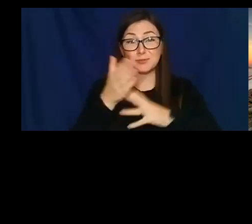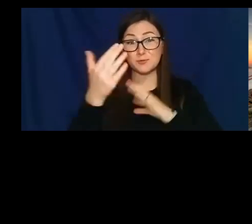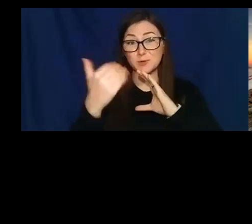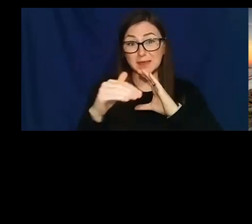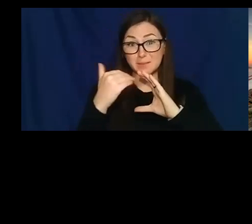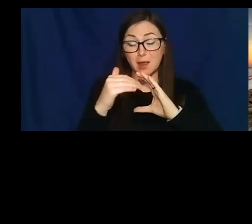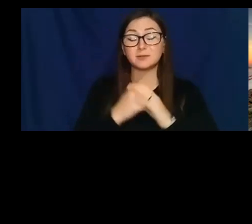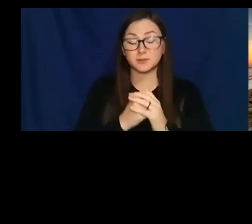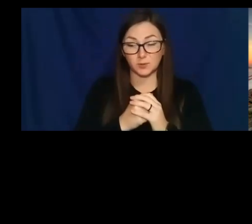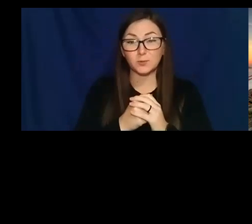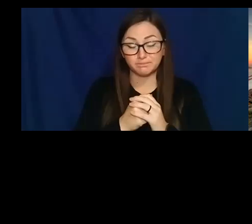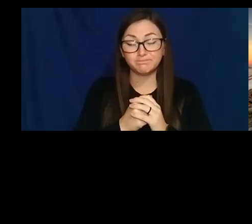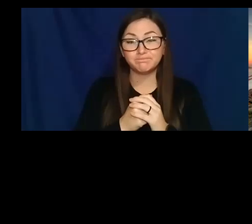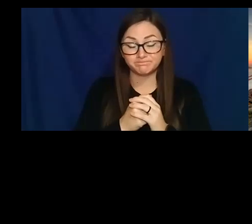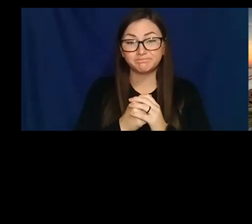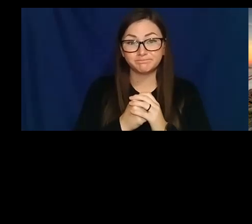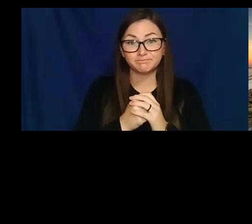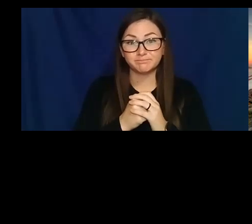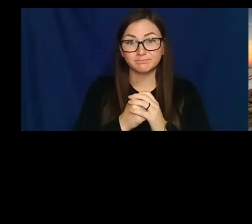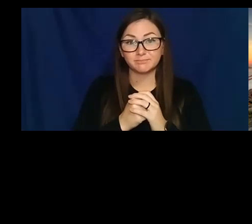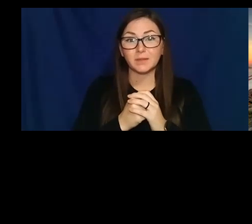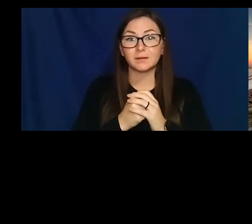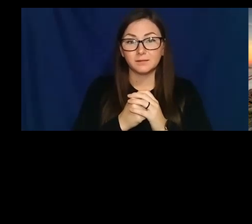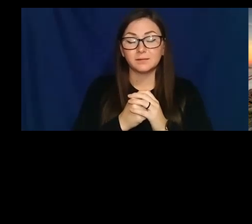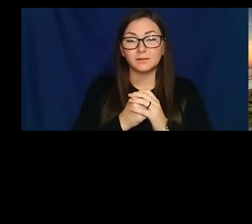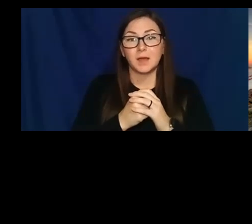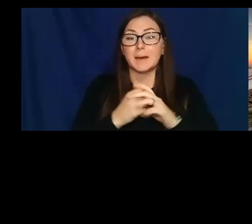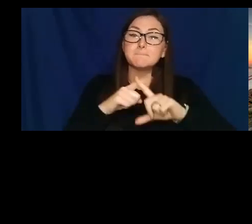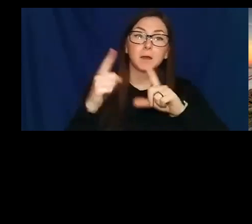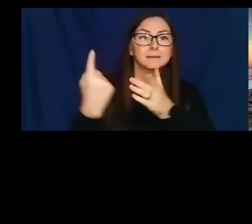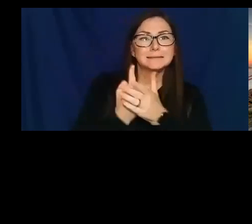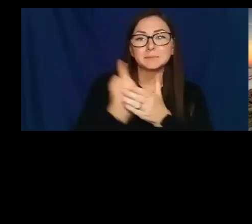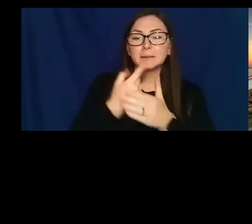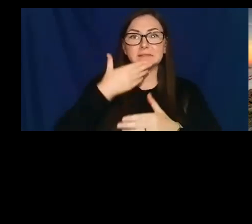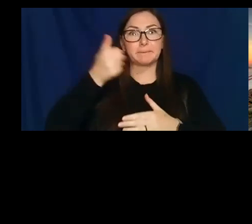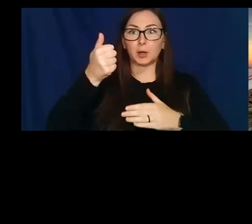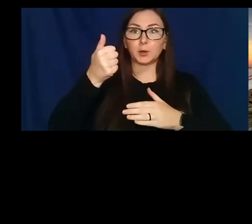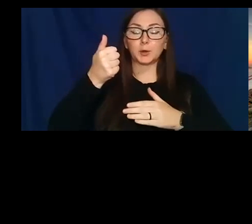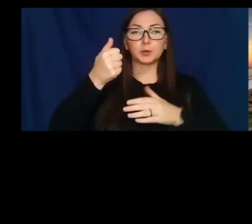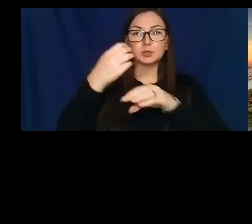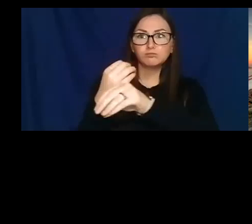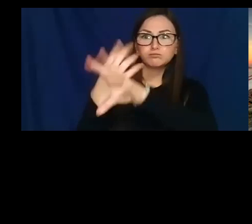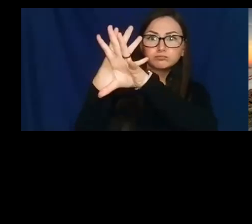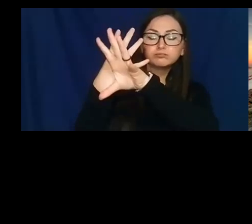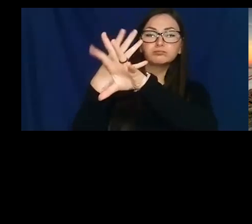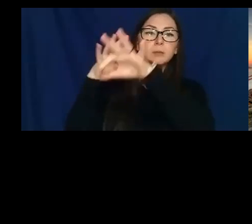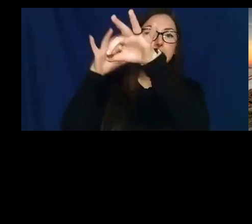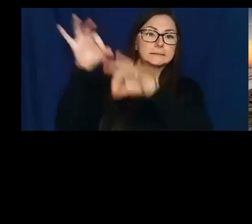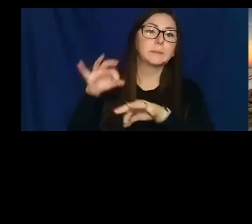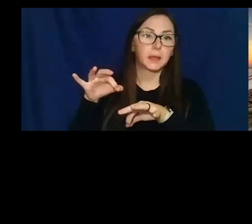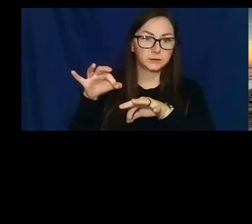But sometimes it's best to actually explain things face to face. Okay.